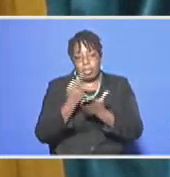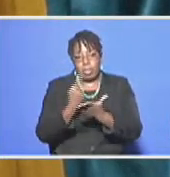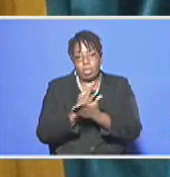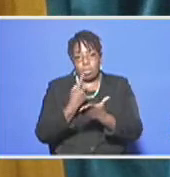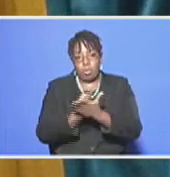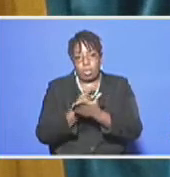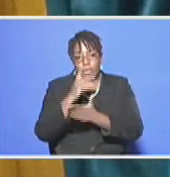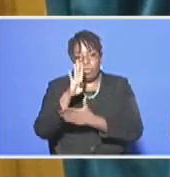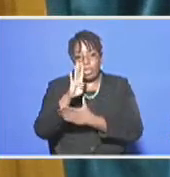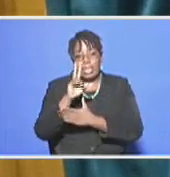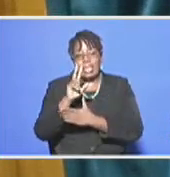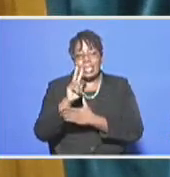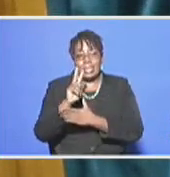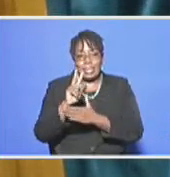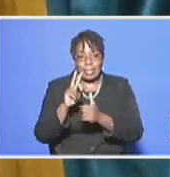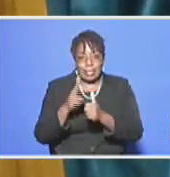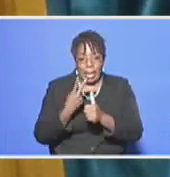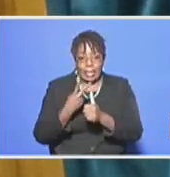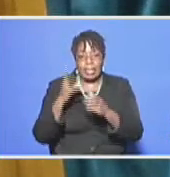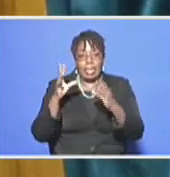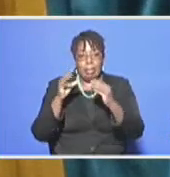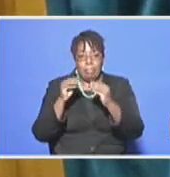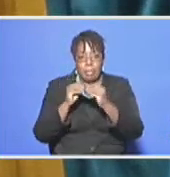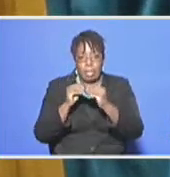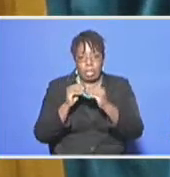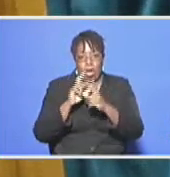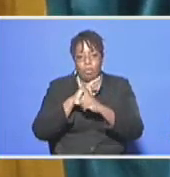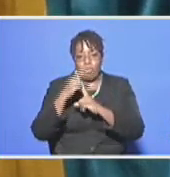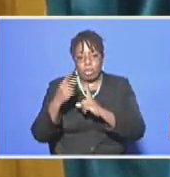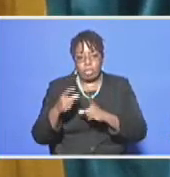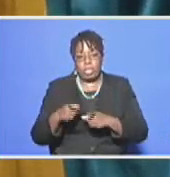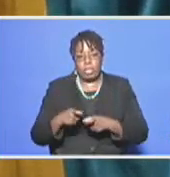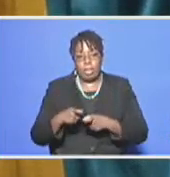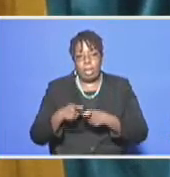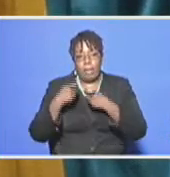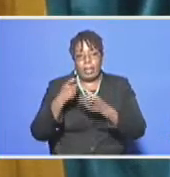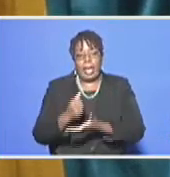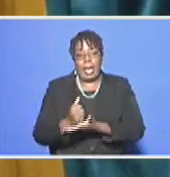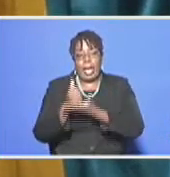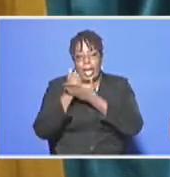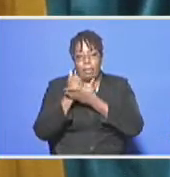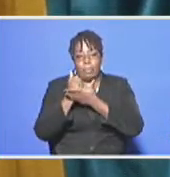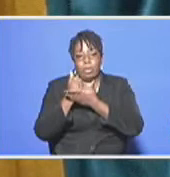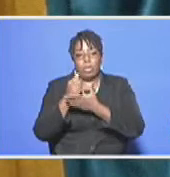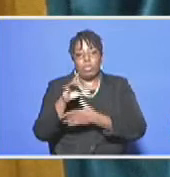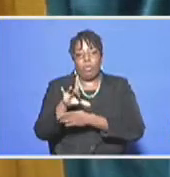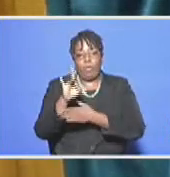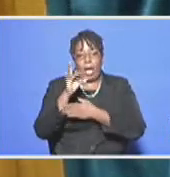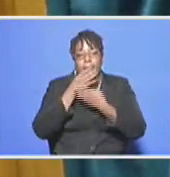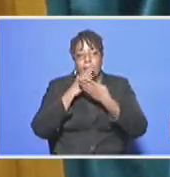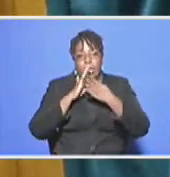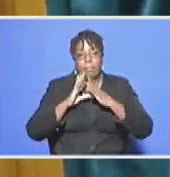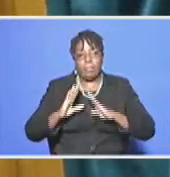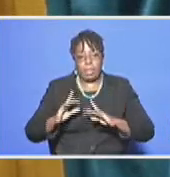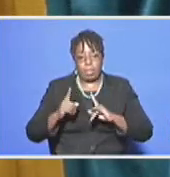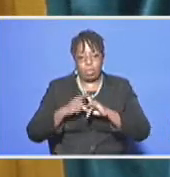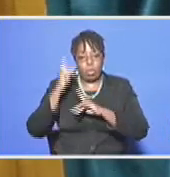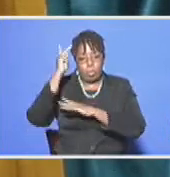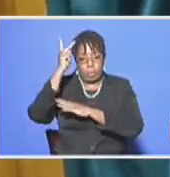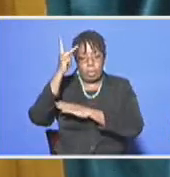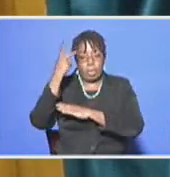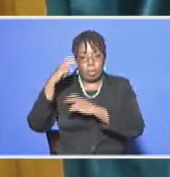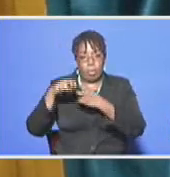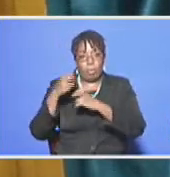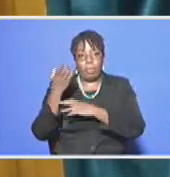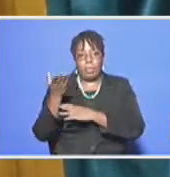CARICOM's 42nd meeting, with the regional body offering up assistance to finding a peaceful resolution to the political crisis